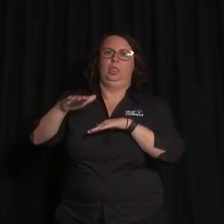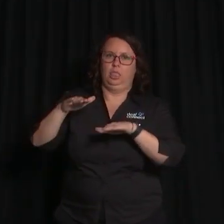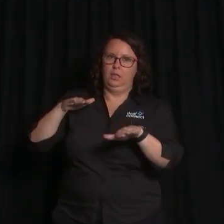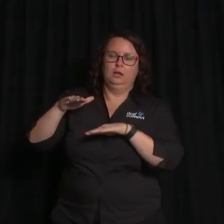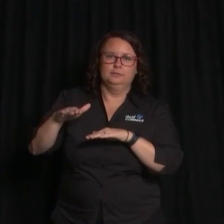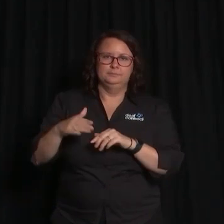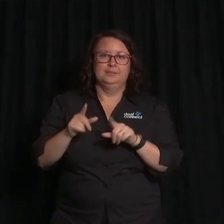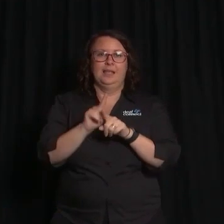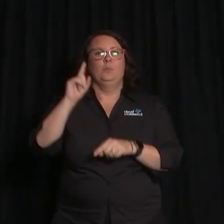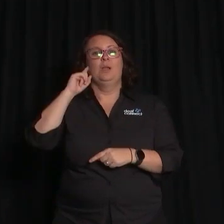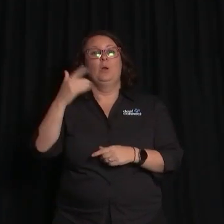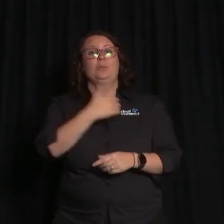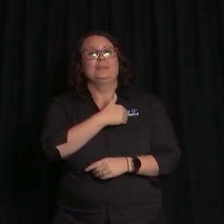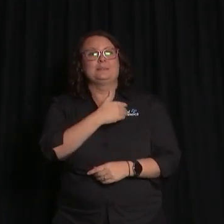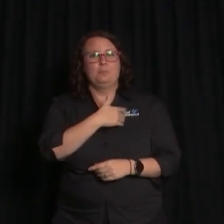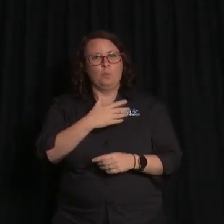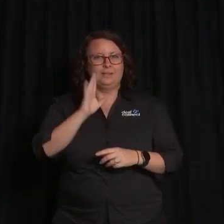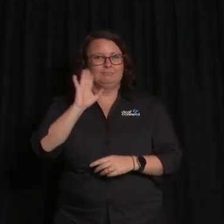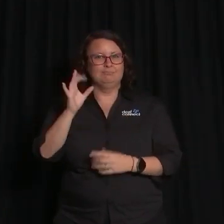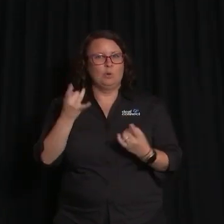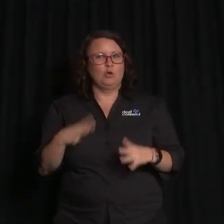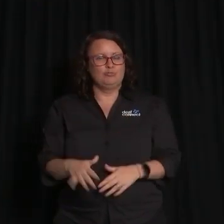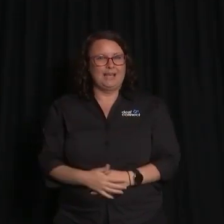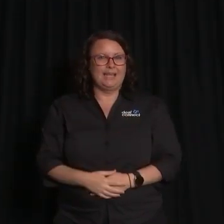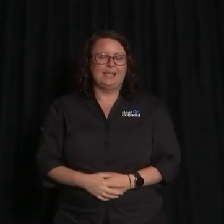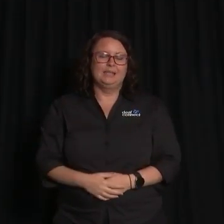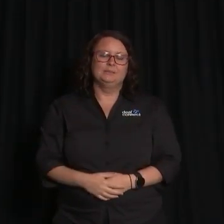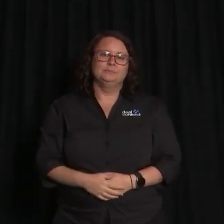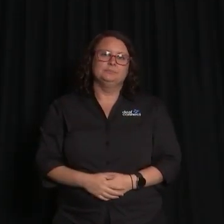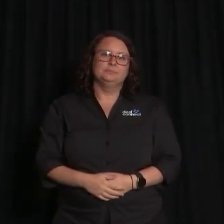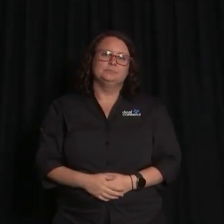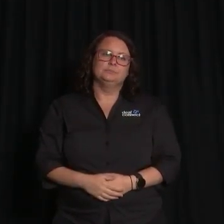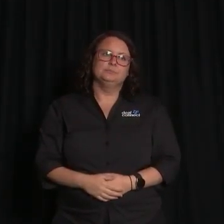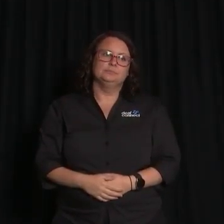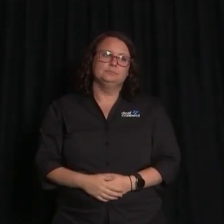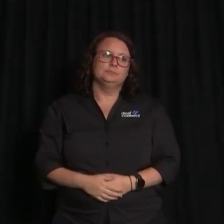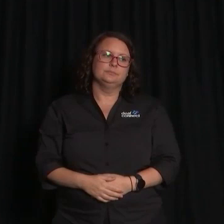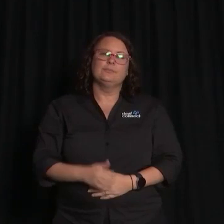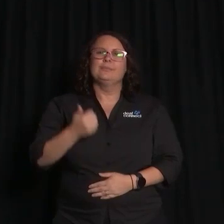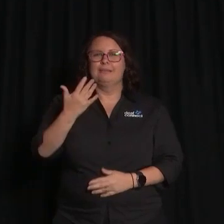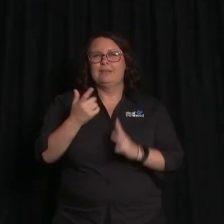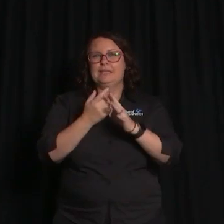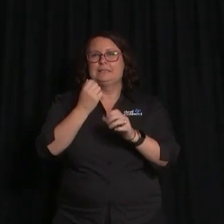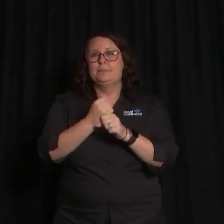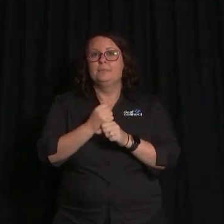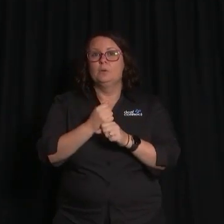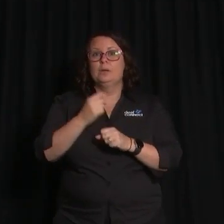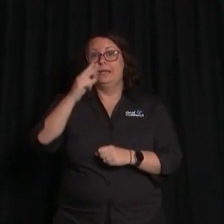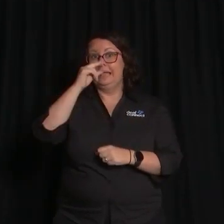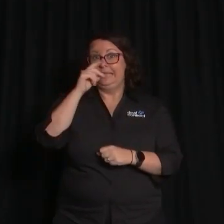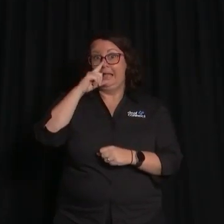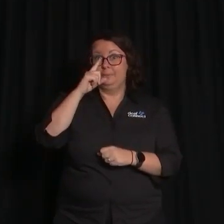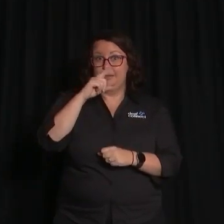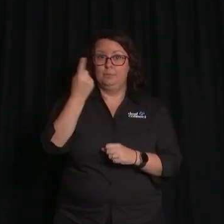that we heard this morning in the plenary. I can see, and this is an example of young people of